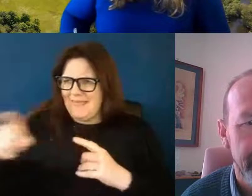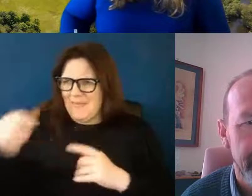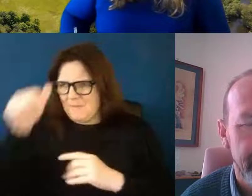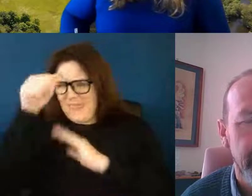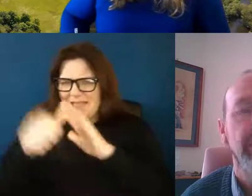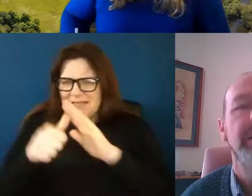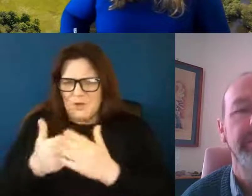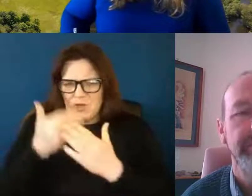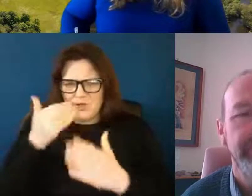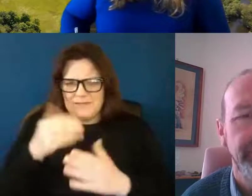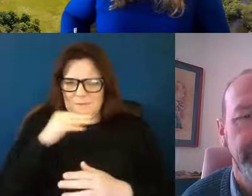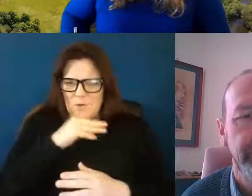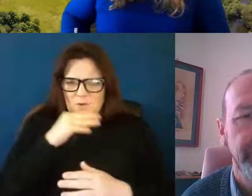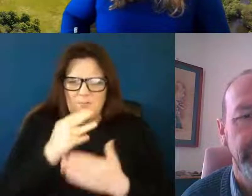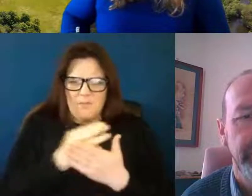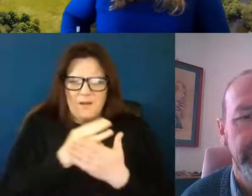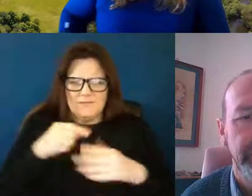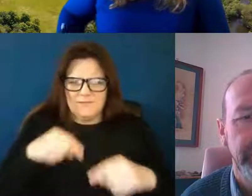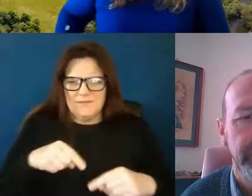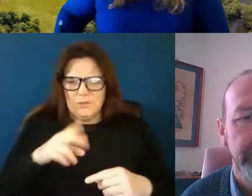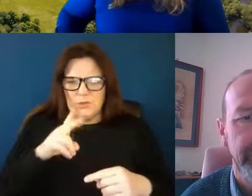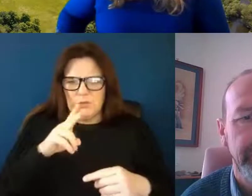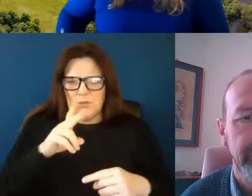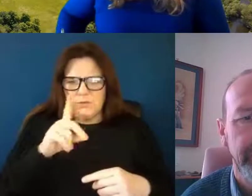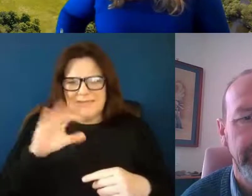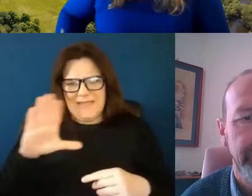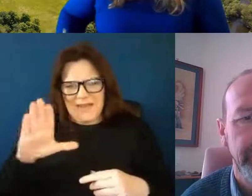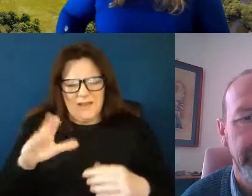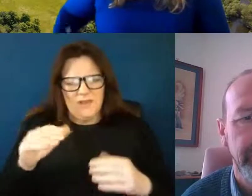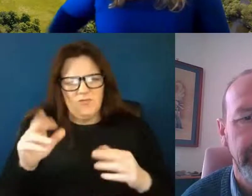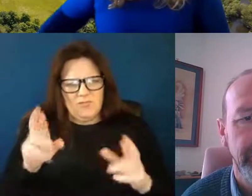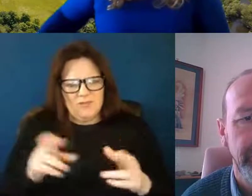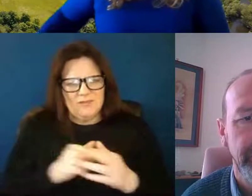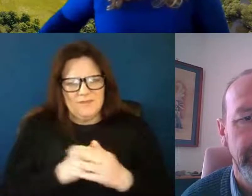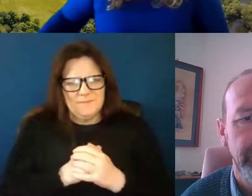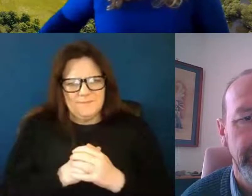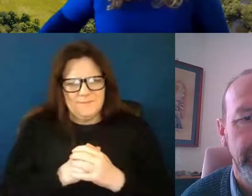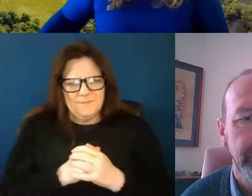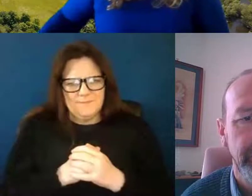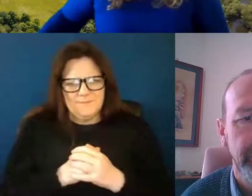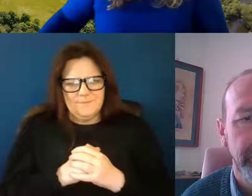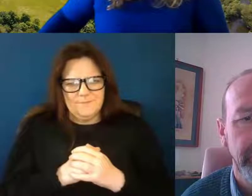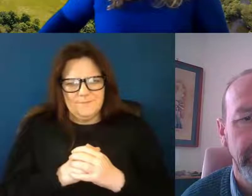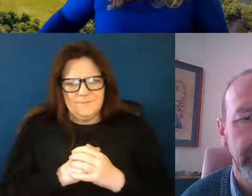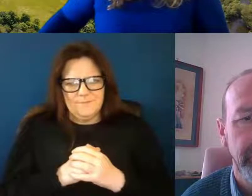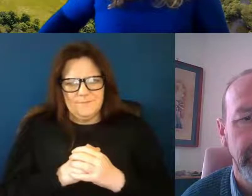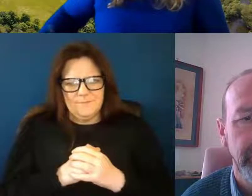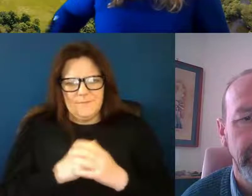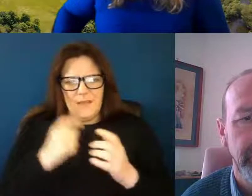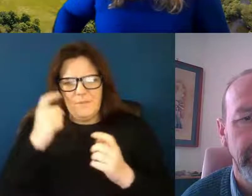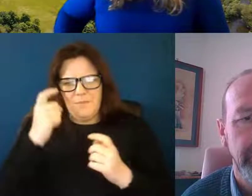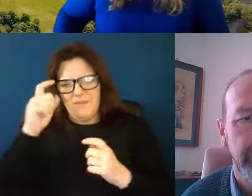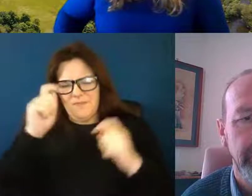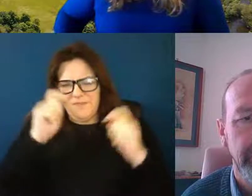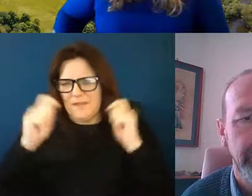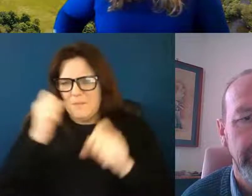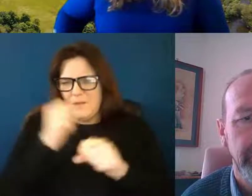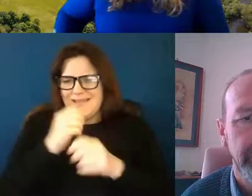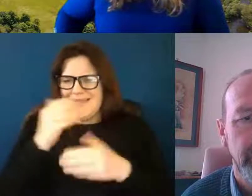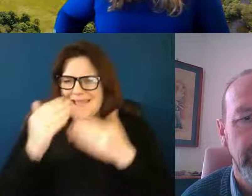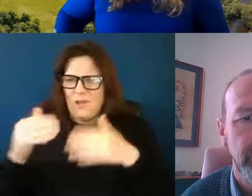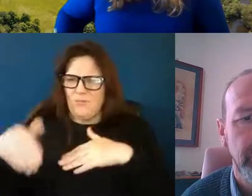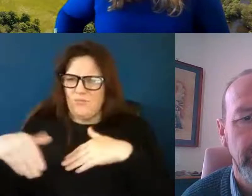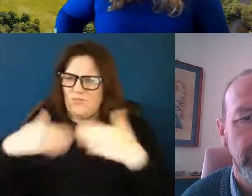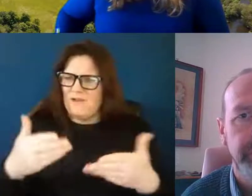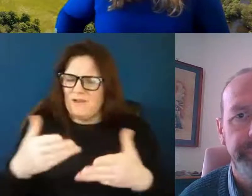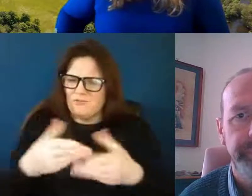of UDL. I'm kind of curious about, like, how would we sort of provide resources